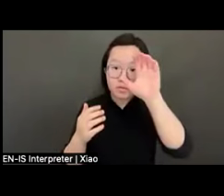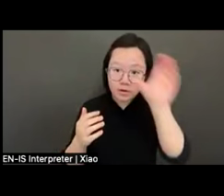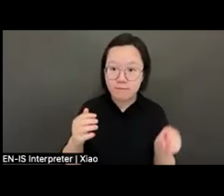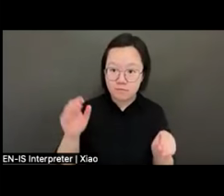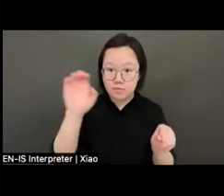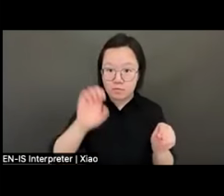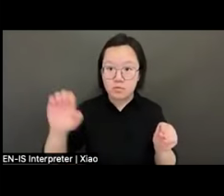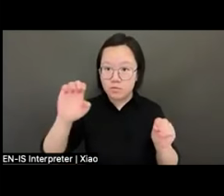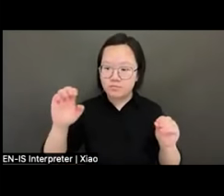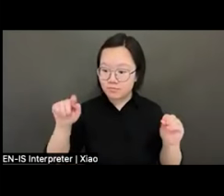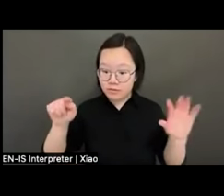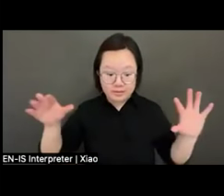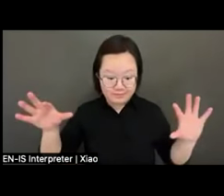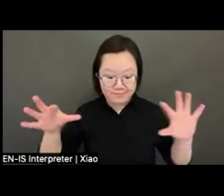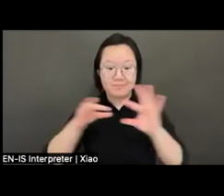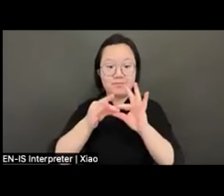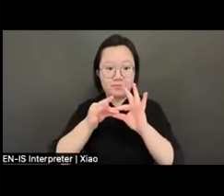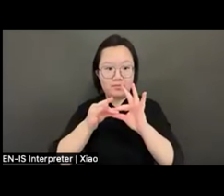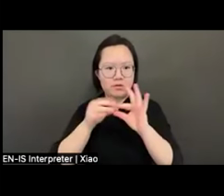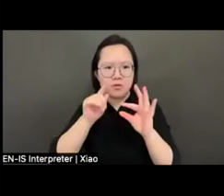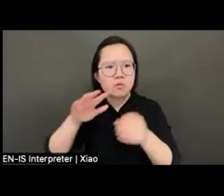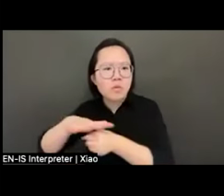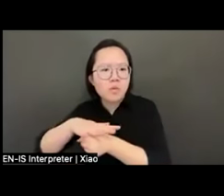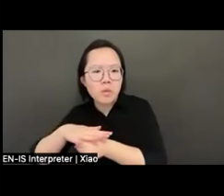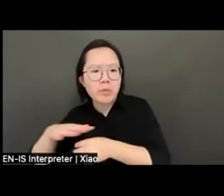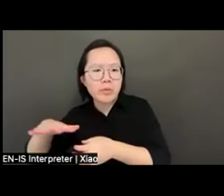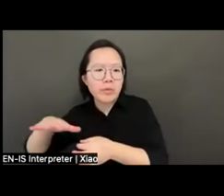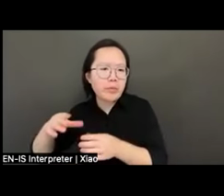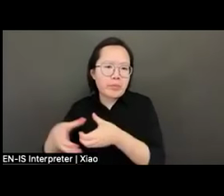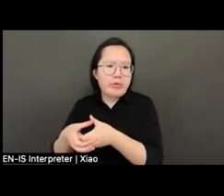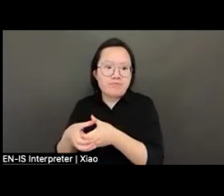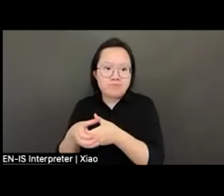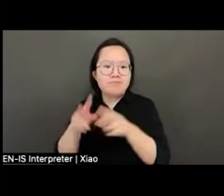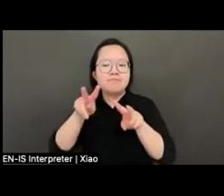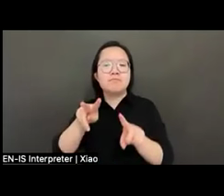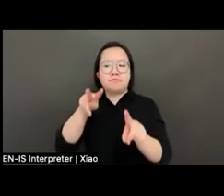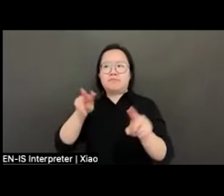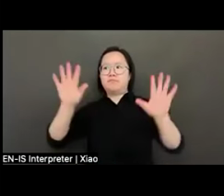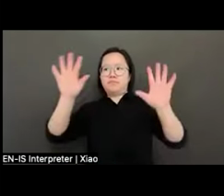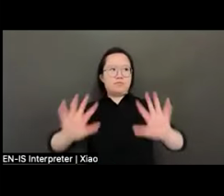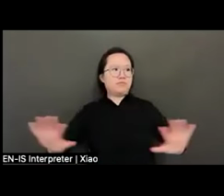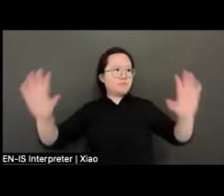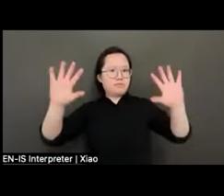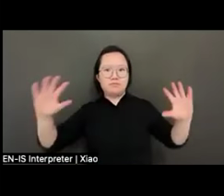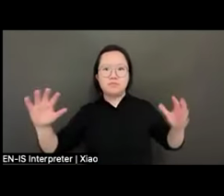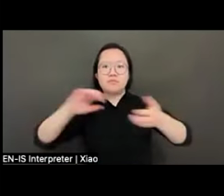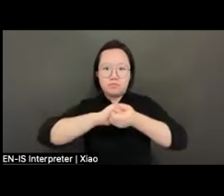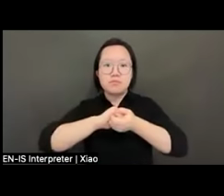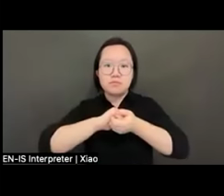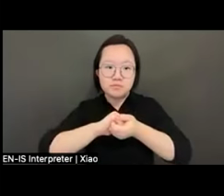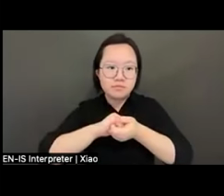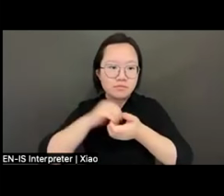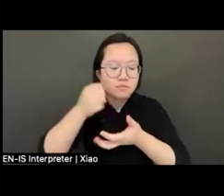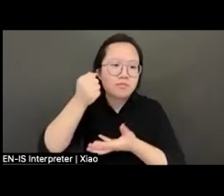The first one is financial support. So that's the 50,000 euros to help the initiatives, so to help